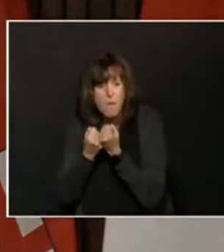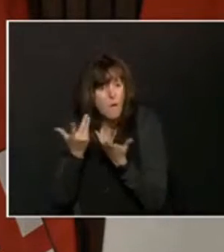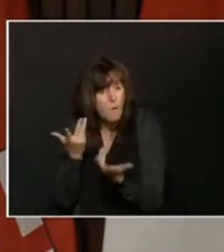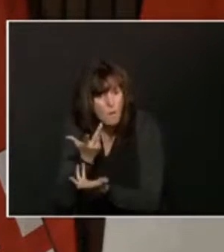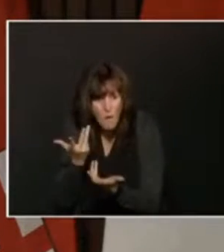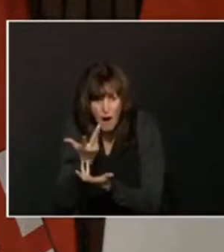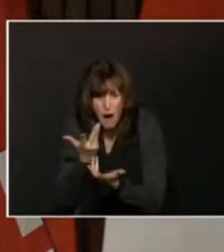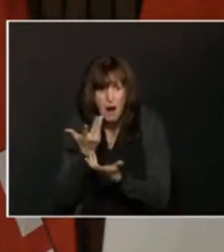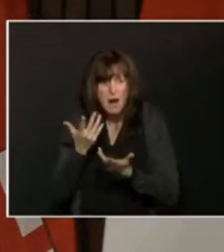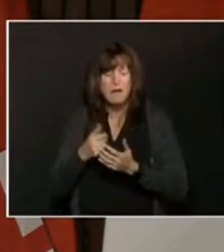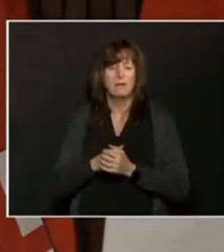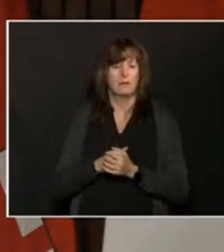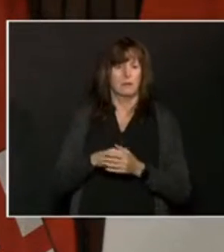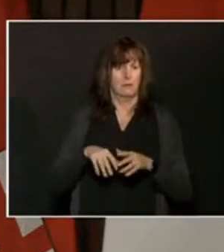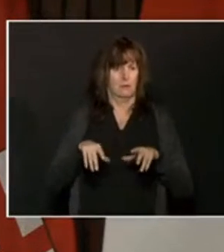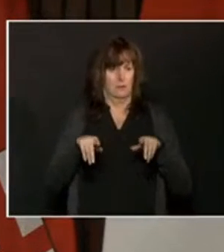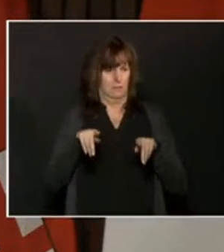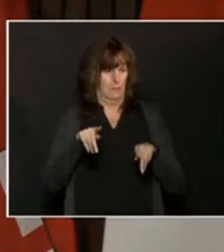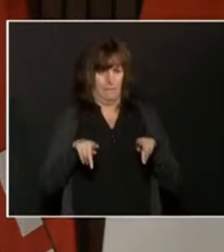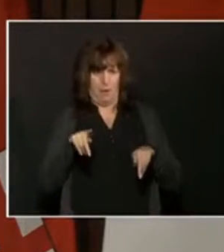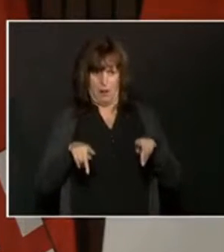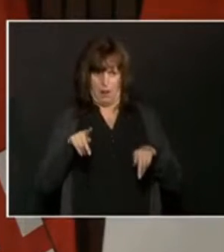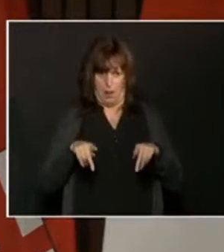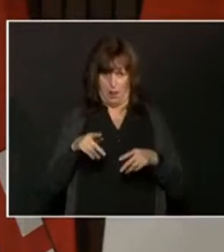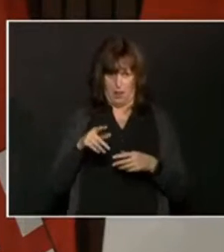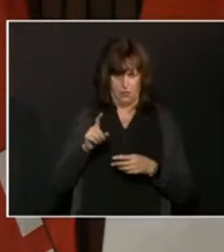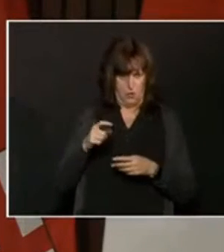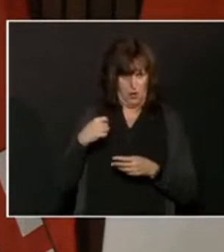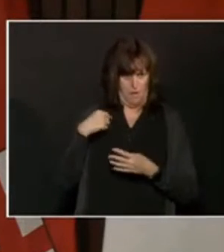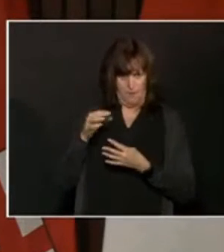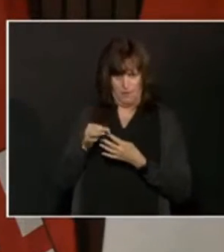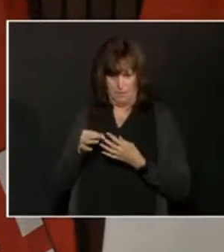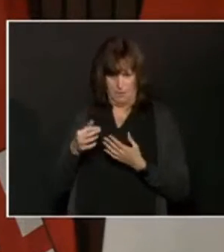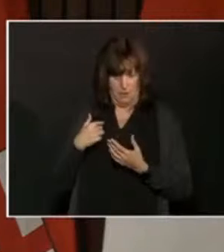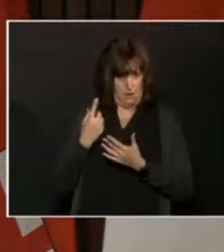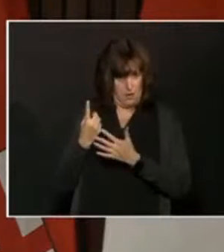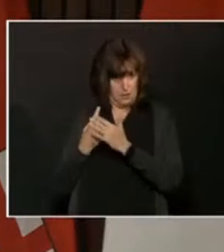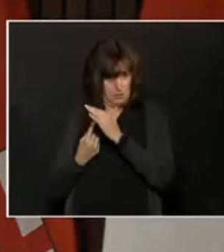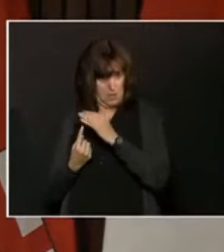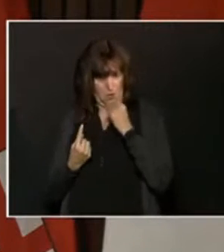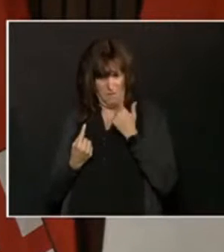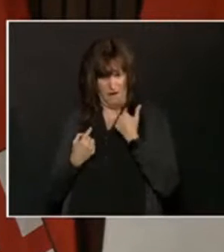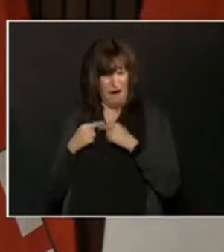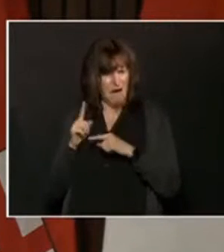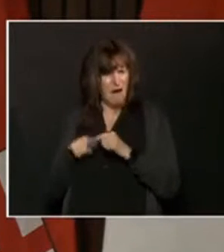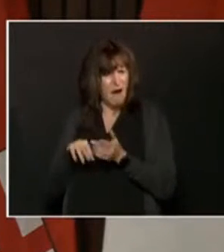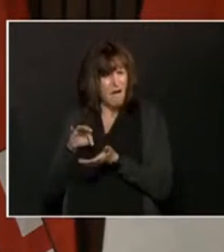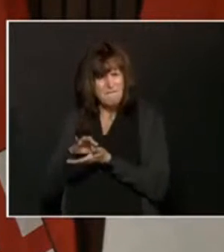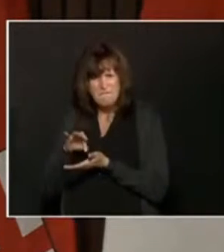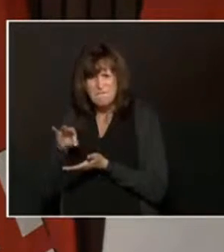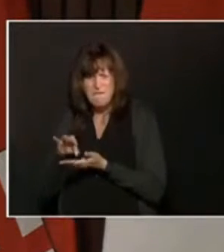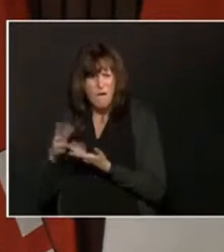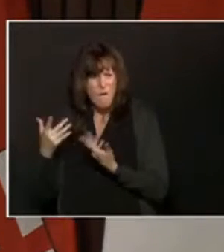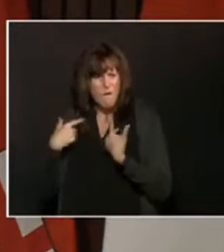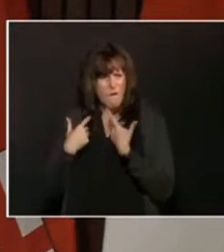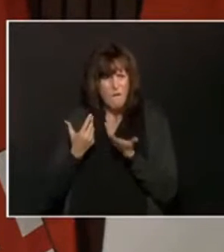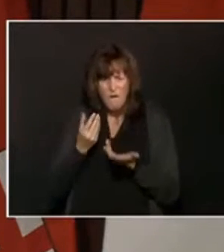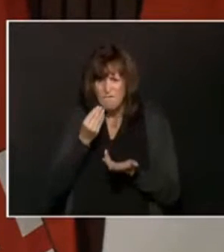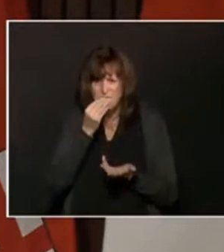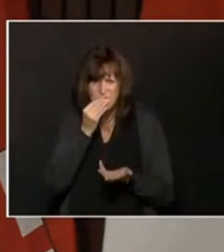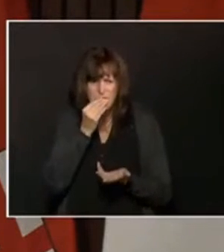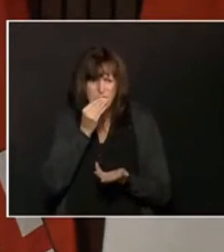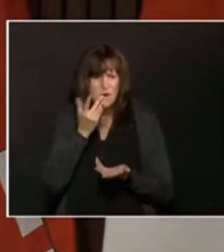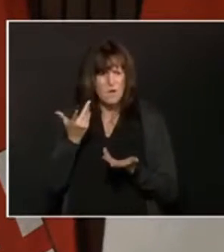to work or putting food on the table, so income support is critical. It's issues about safe